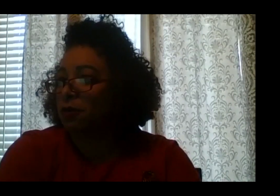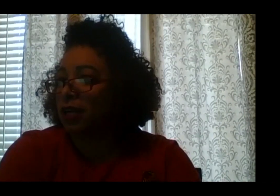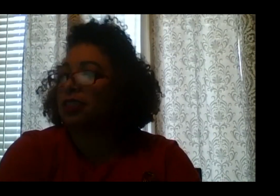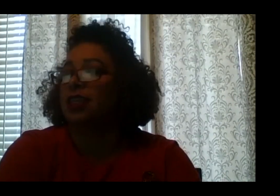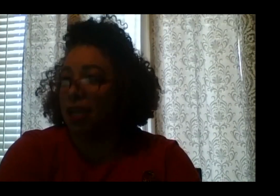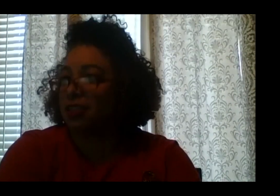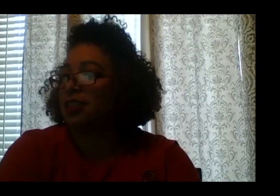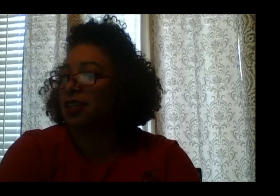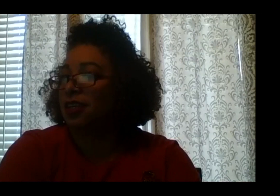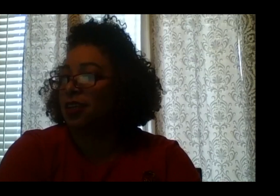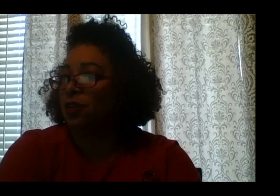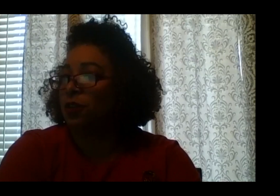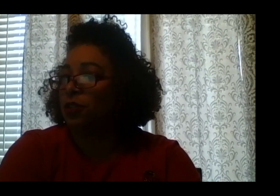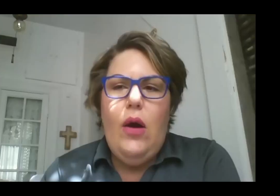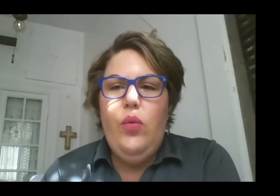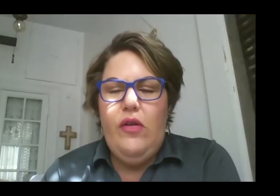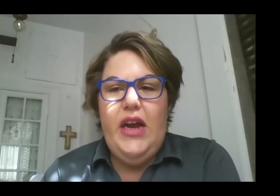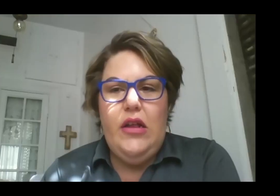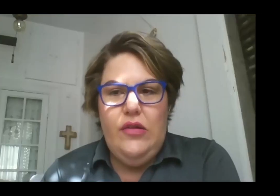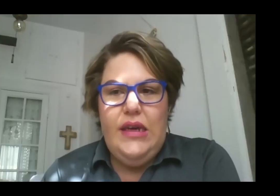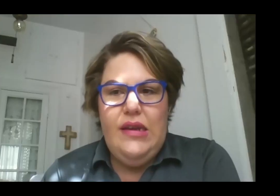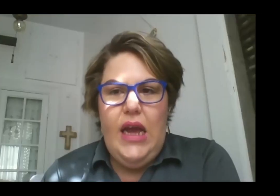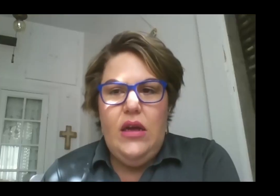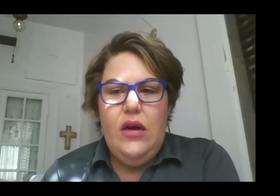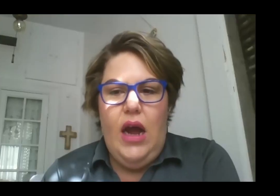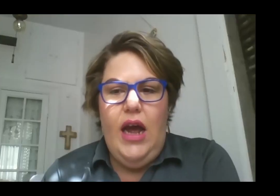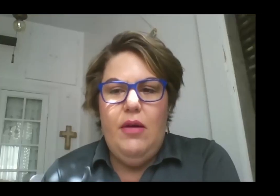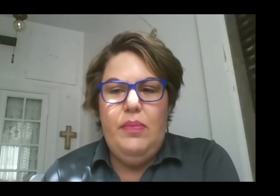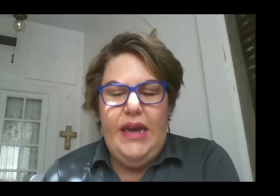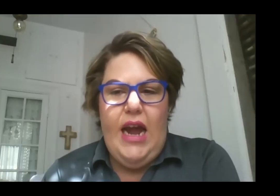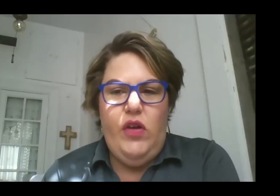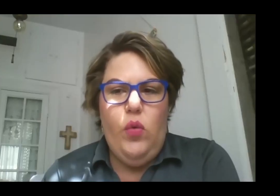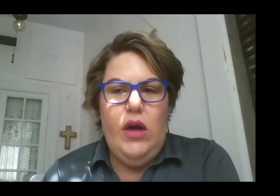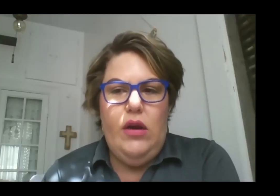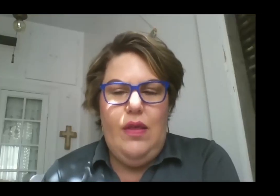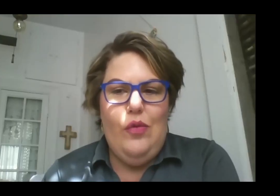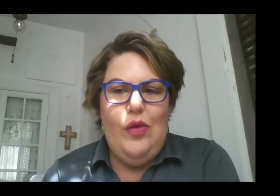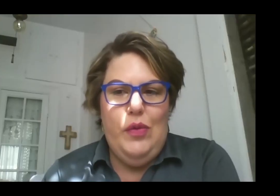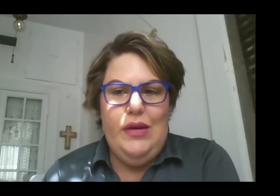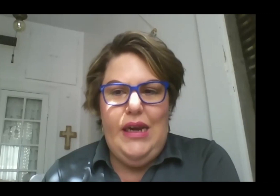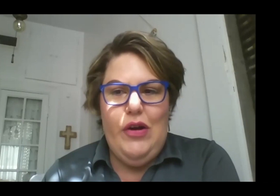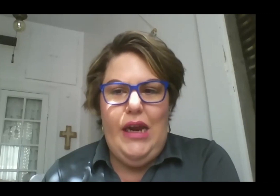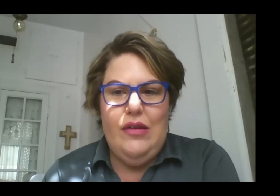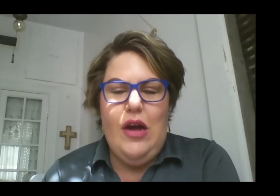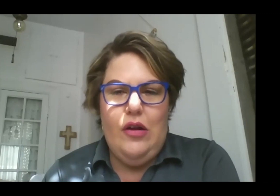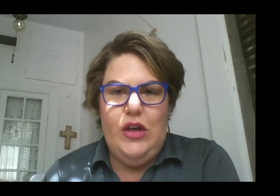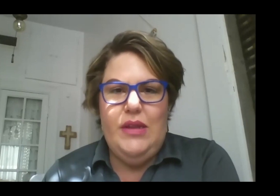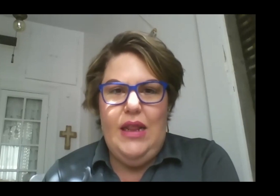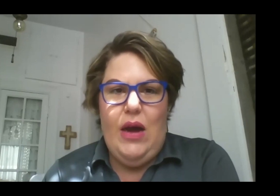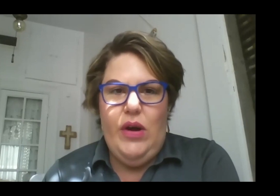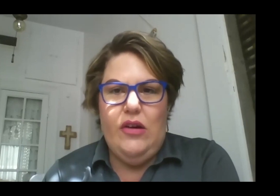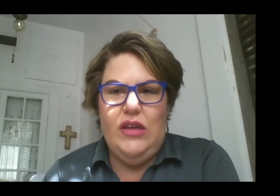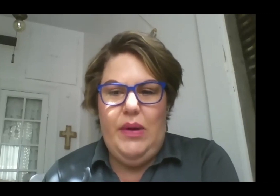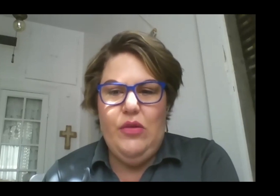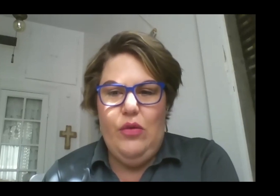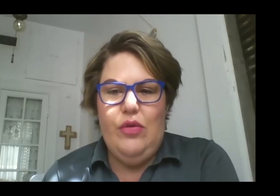offices, correct? Yes. Yeah, we work very closely together. But yeah, if you want the real nitty gritty on scholarships, then that